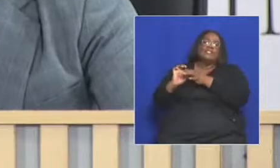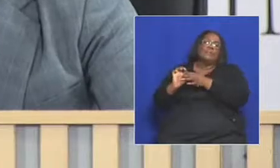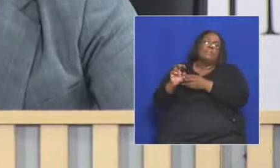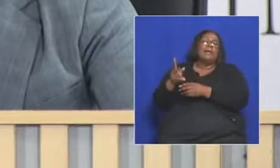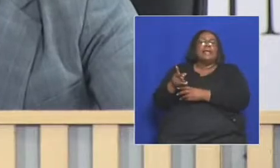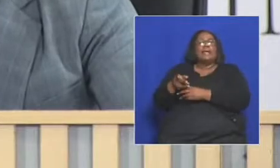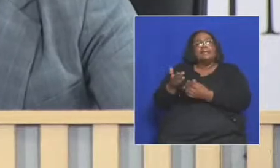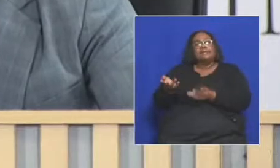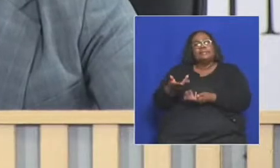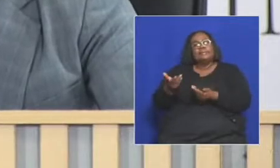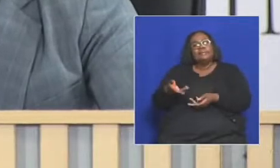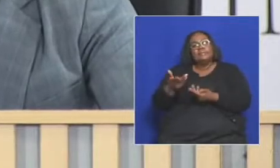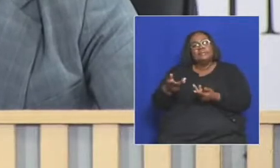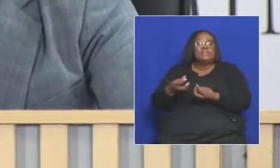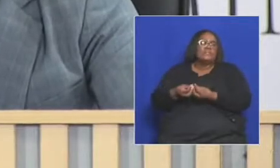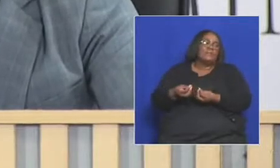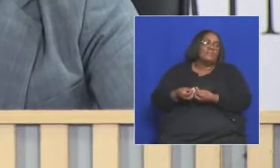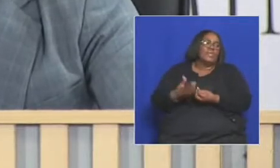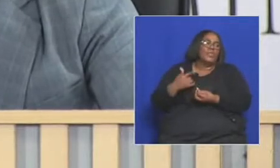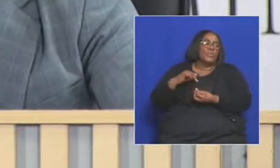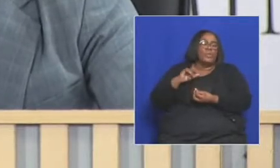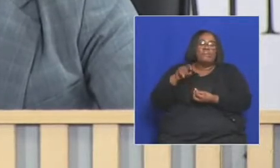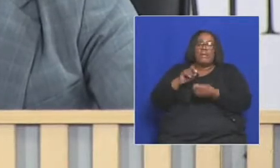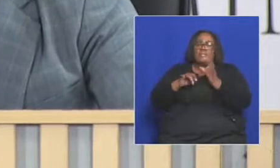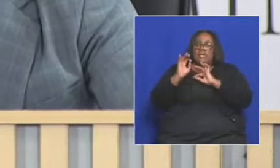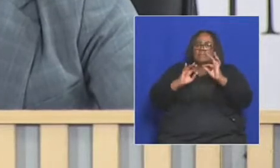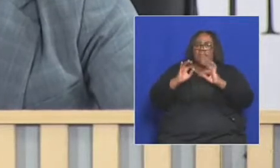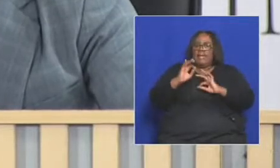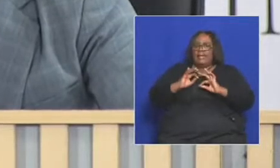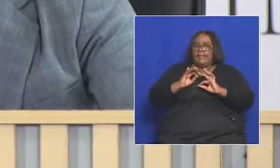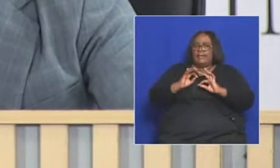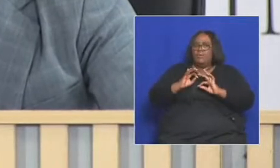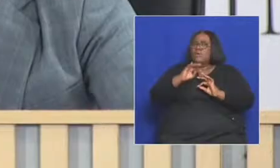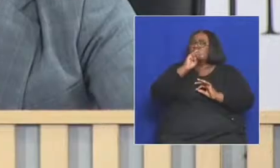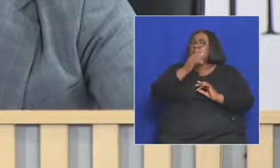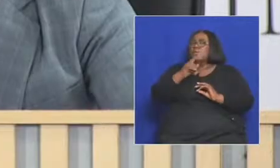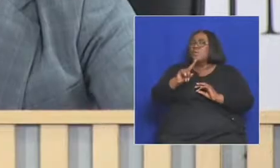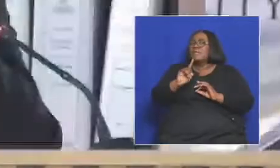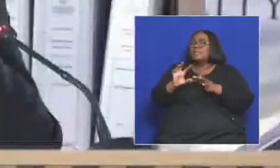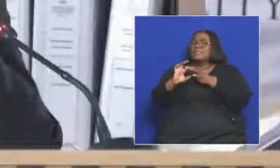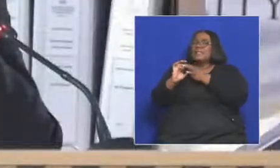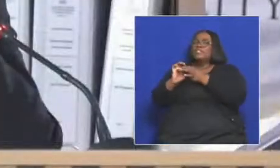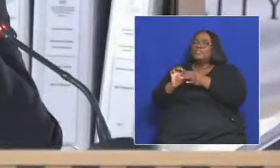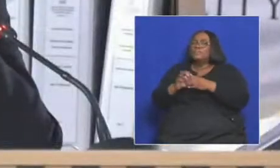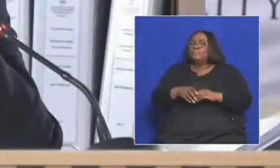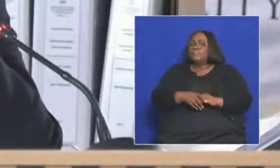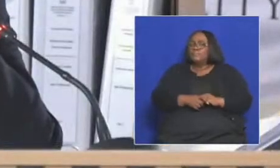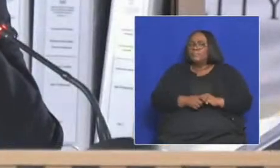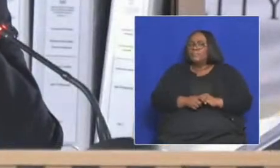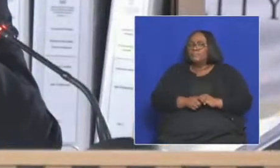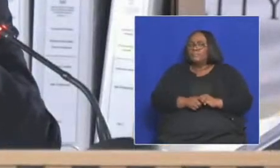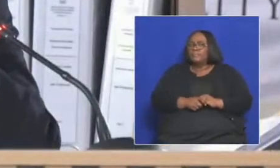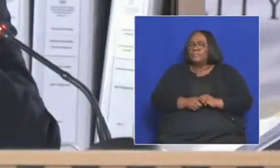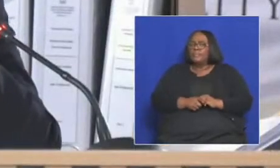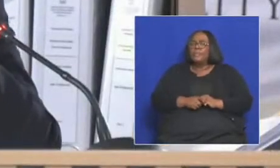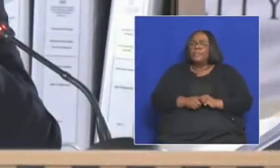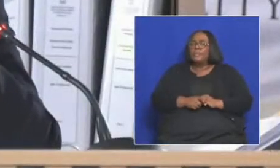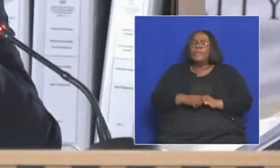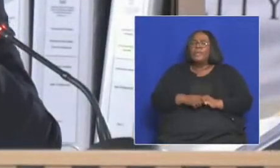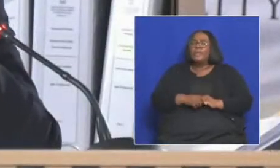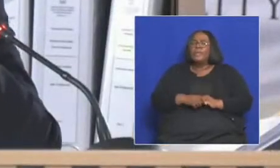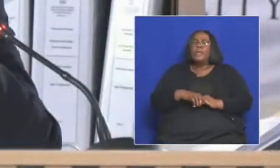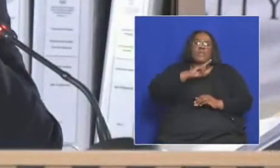Again, I think is something which we know when we mean a relationship. And that's why I call it a relationship. It could be